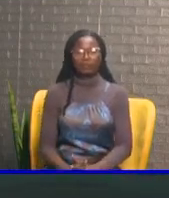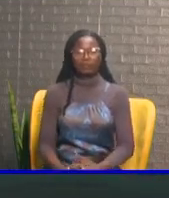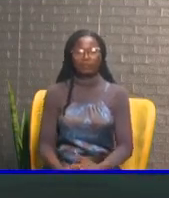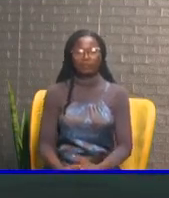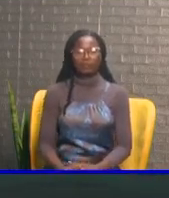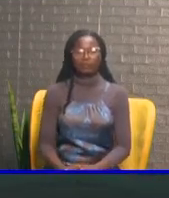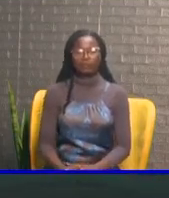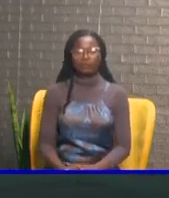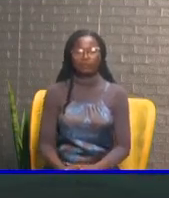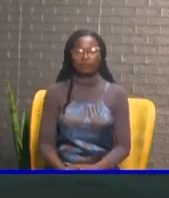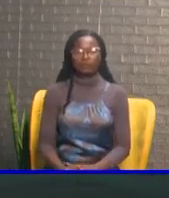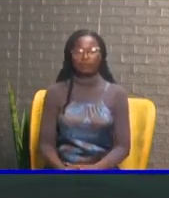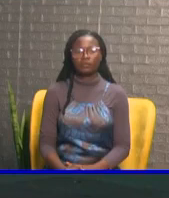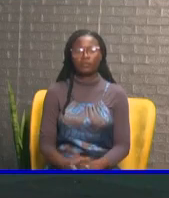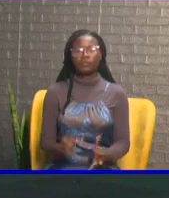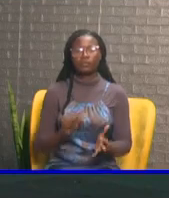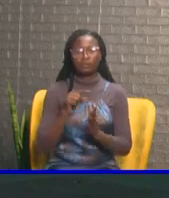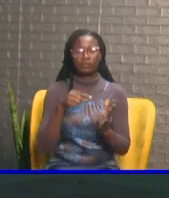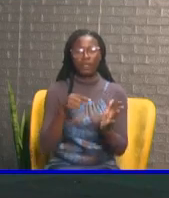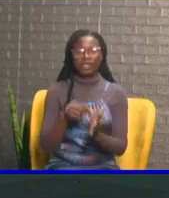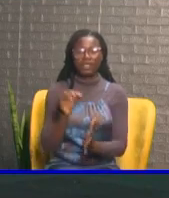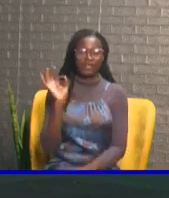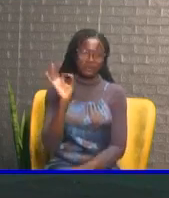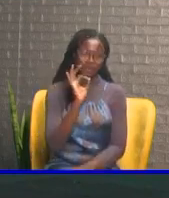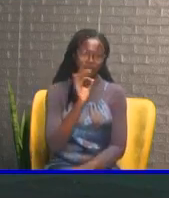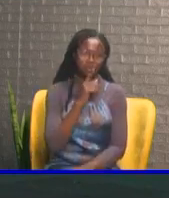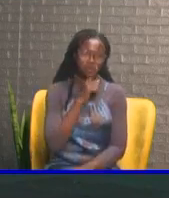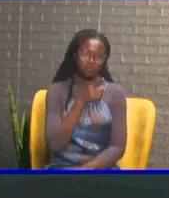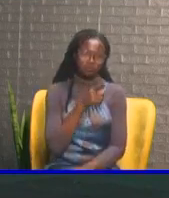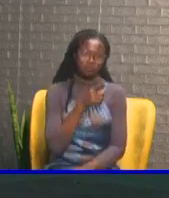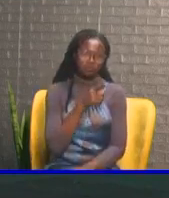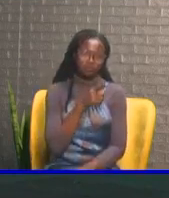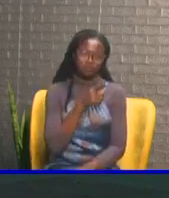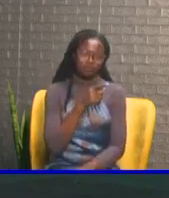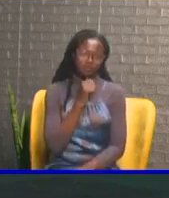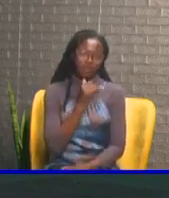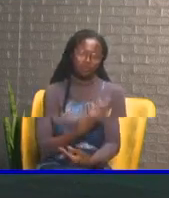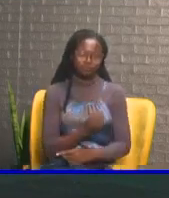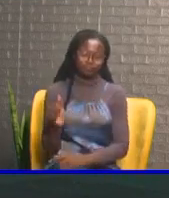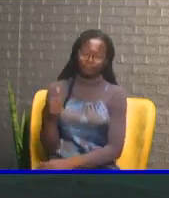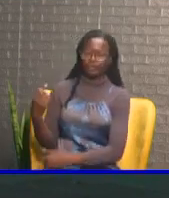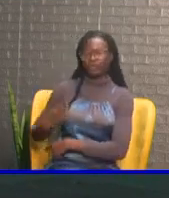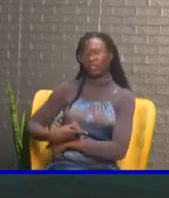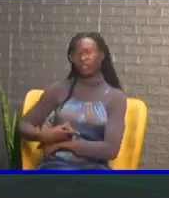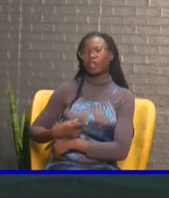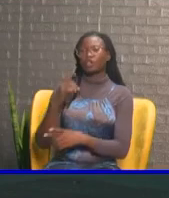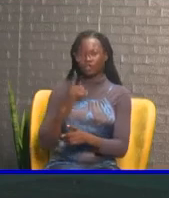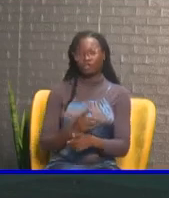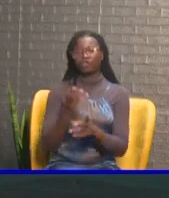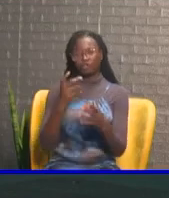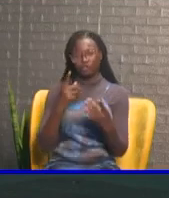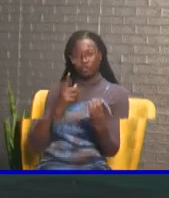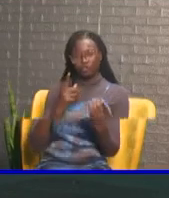See, this message, the truth is for another day. I just want to steer